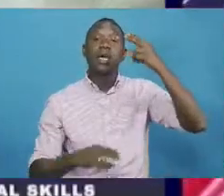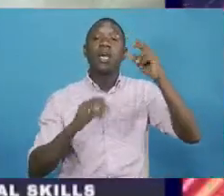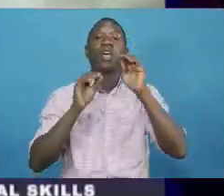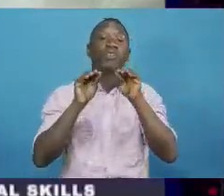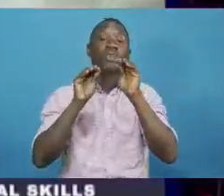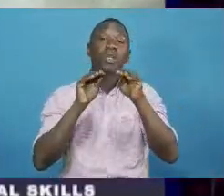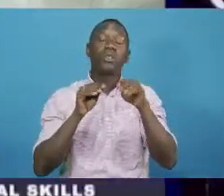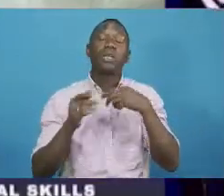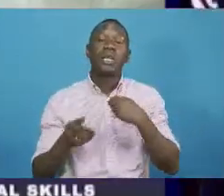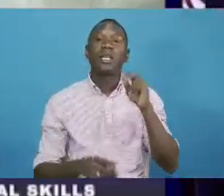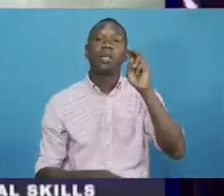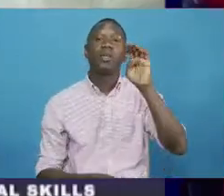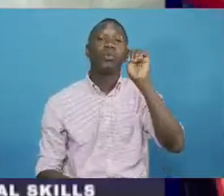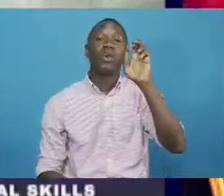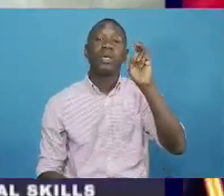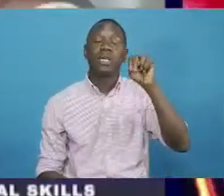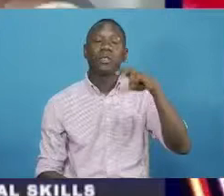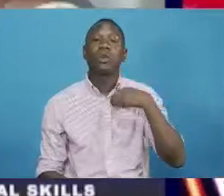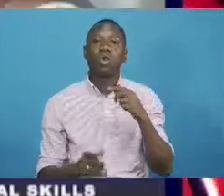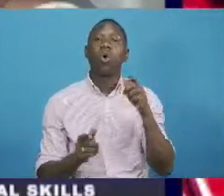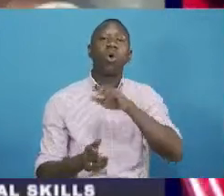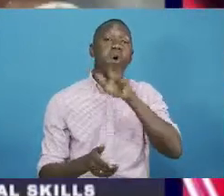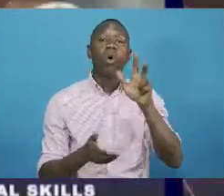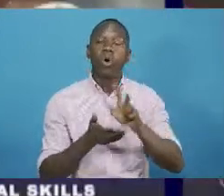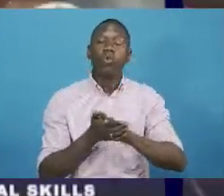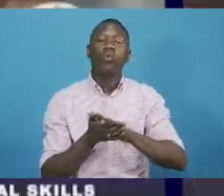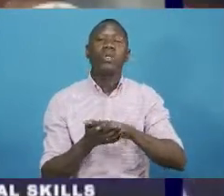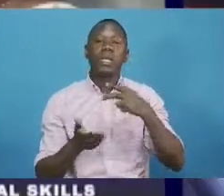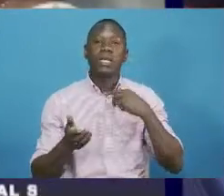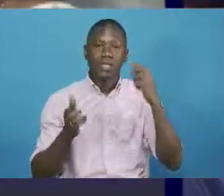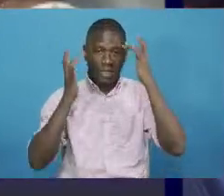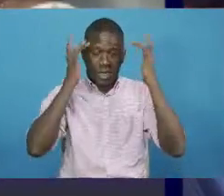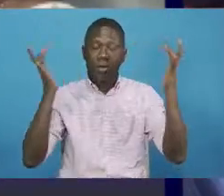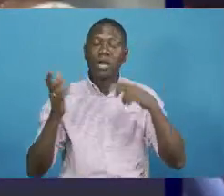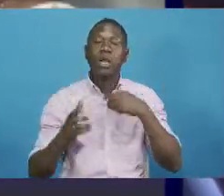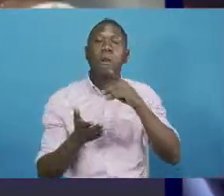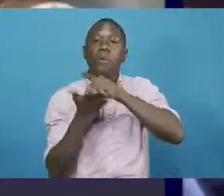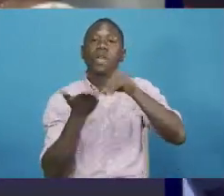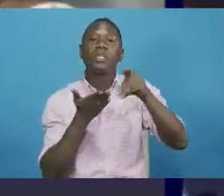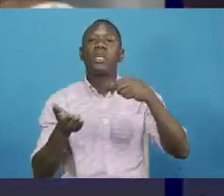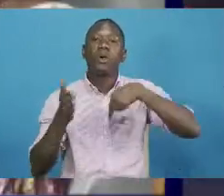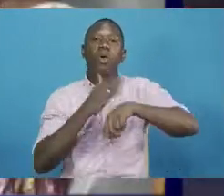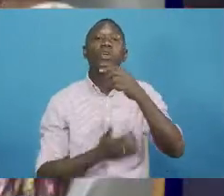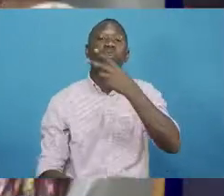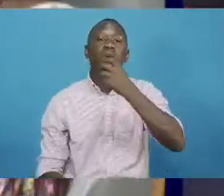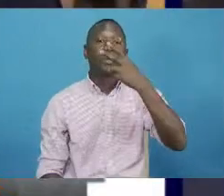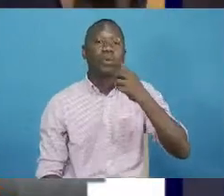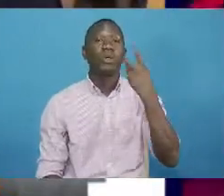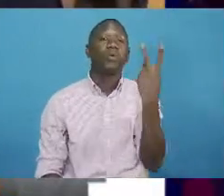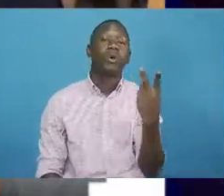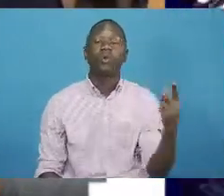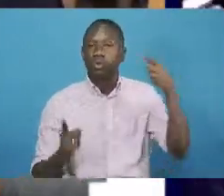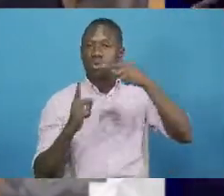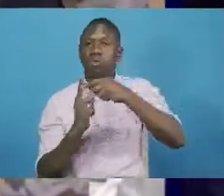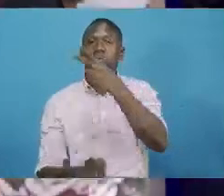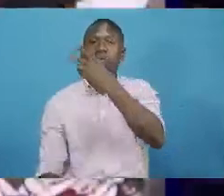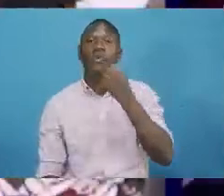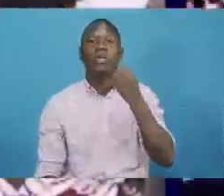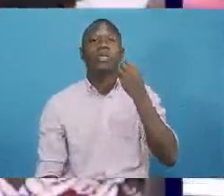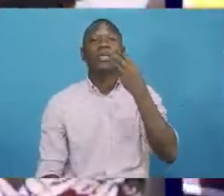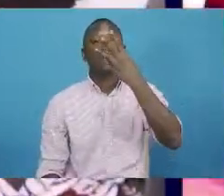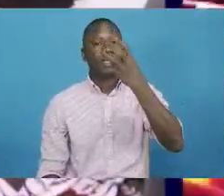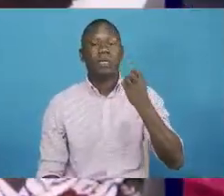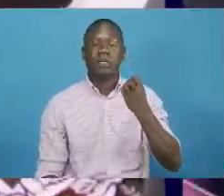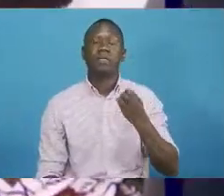Wednesday, validated the National Technical and Vocational Education and Training Policy 2021 to 2030.